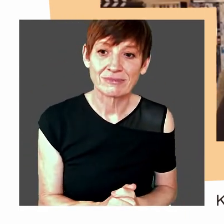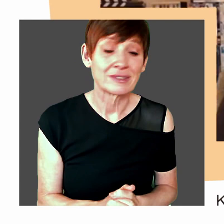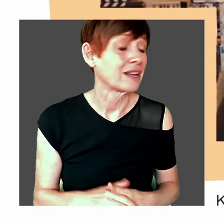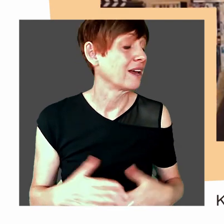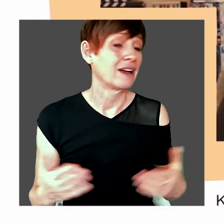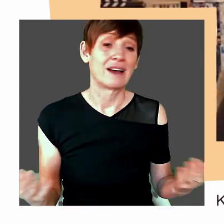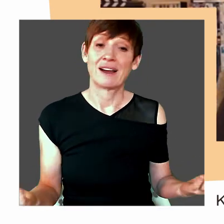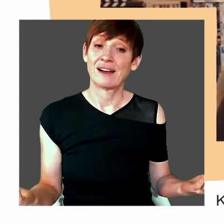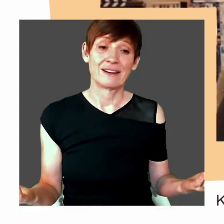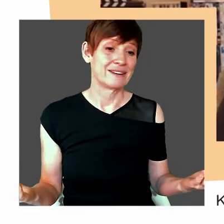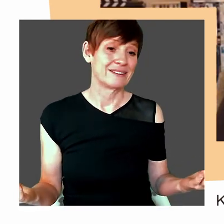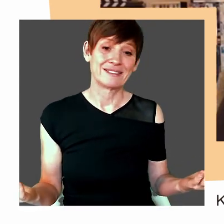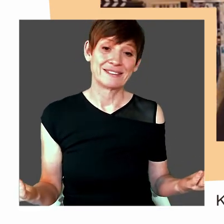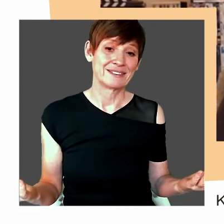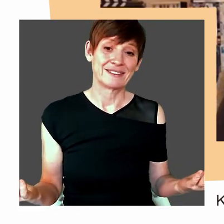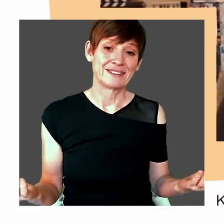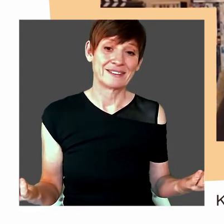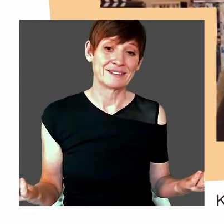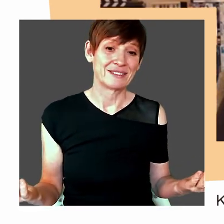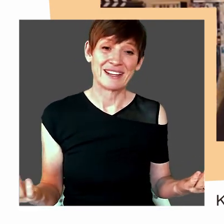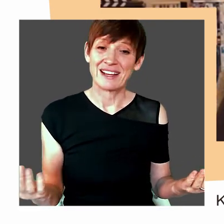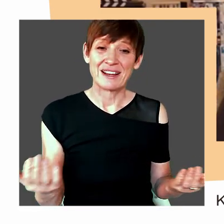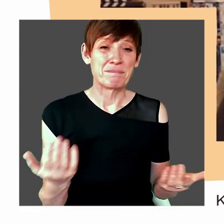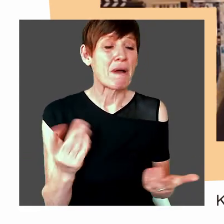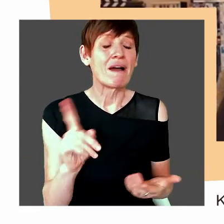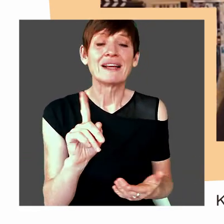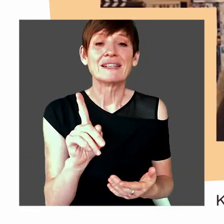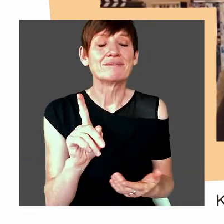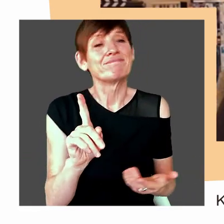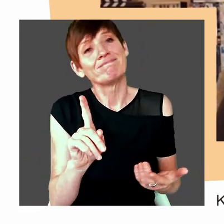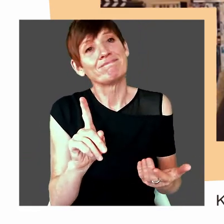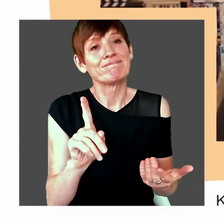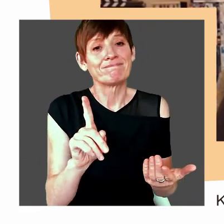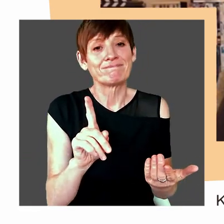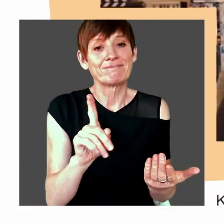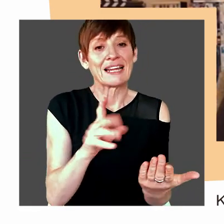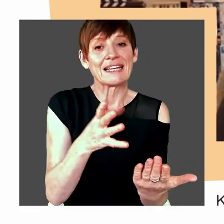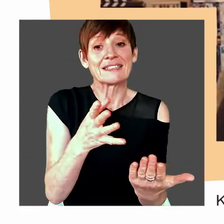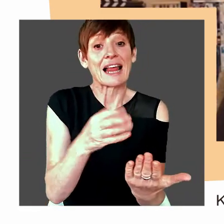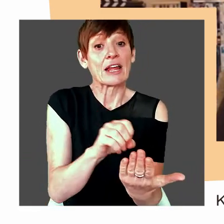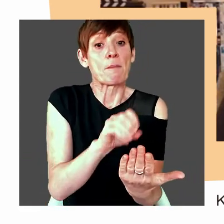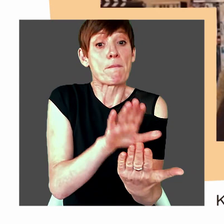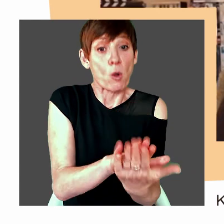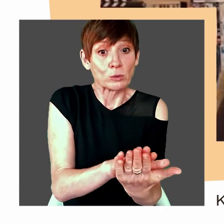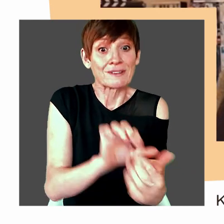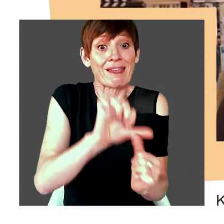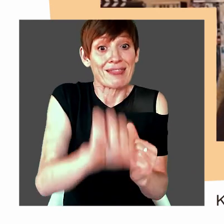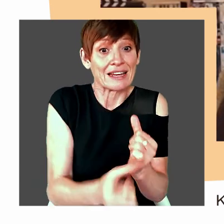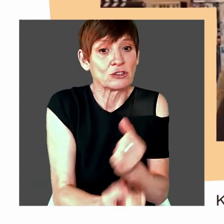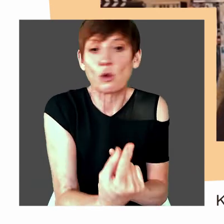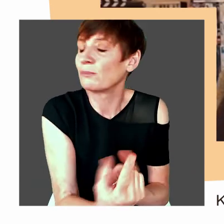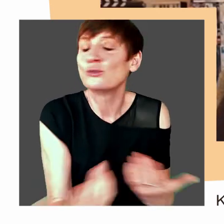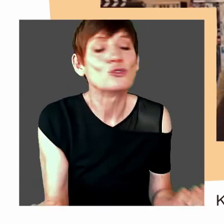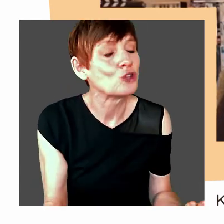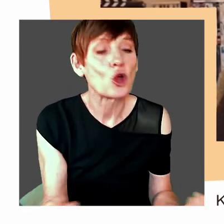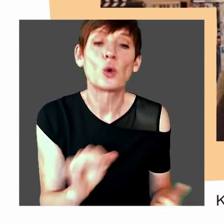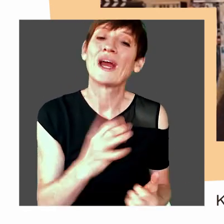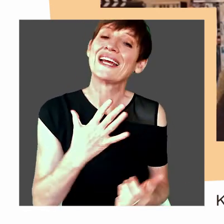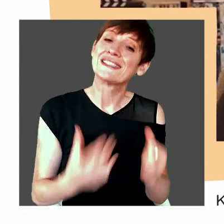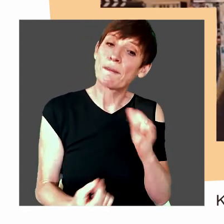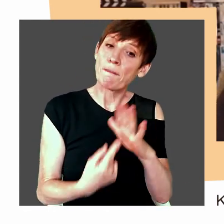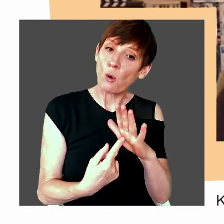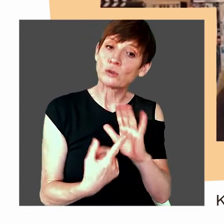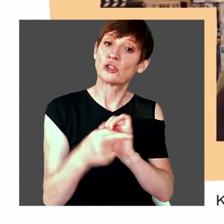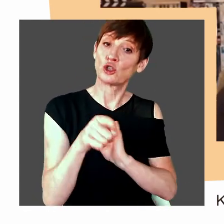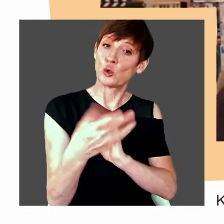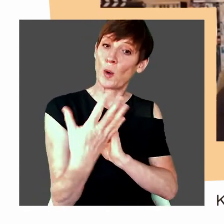you get posts up there, it's not like time sensitive, like you post and then an opportunity comes. As long as you have your work on a page,